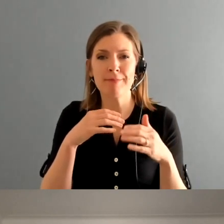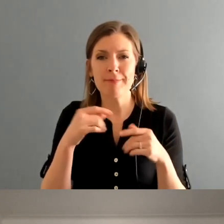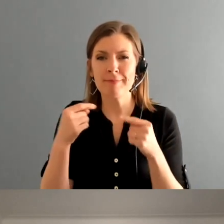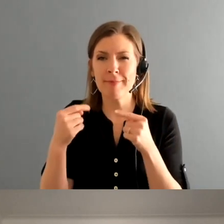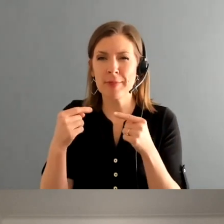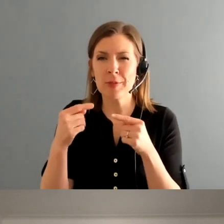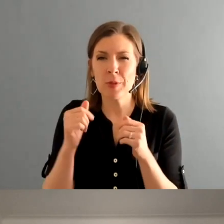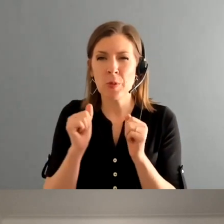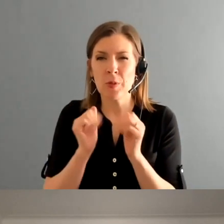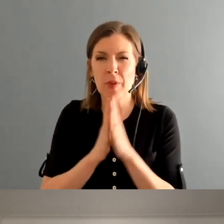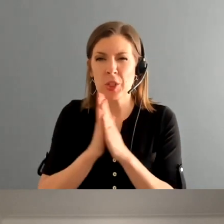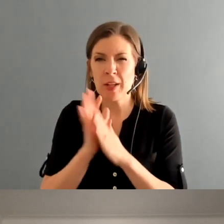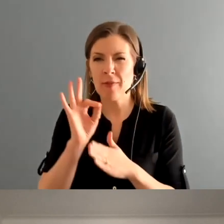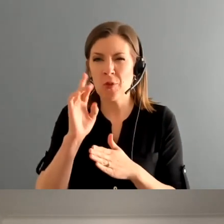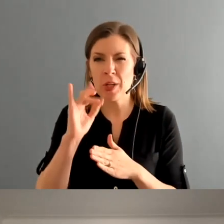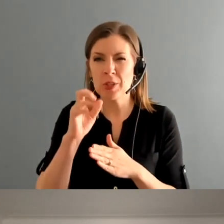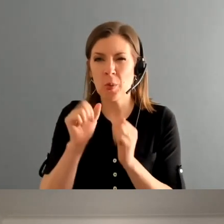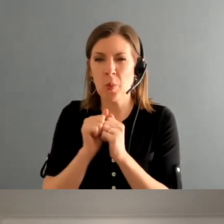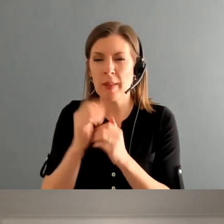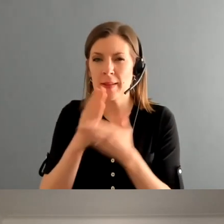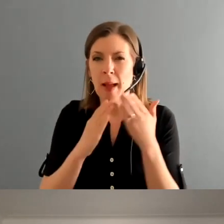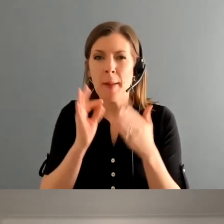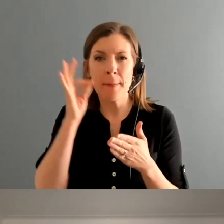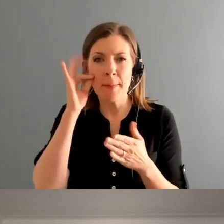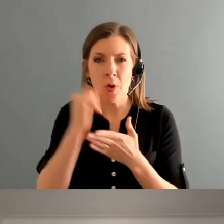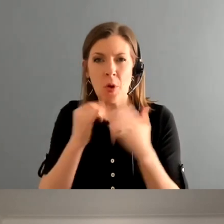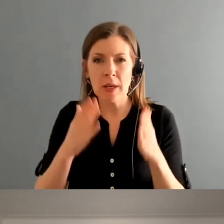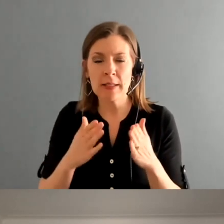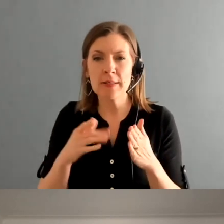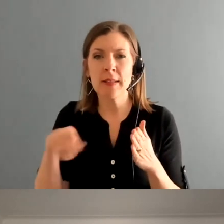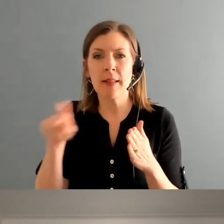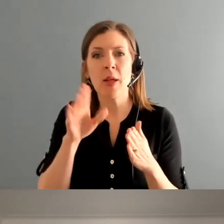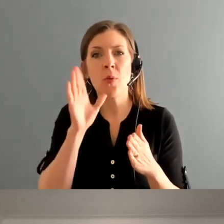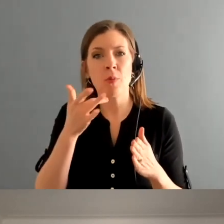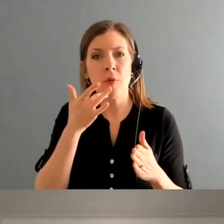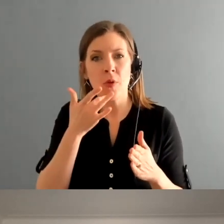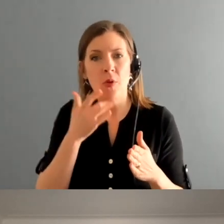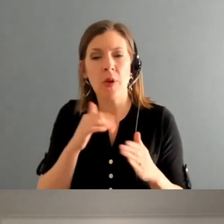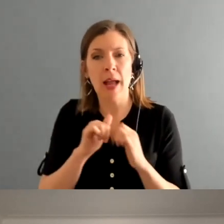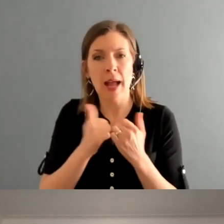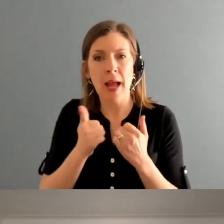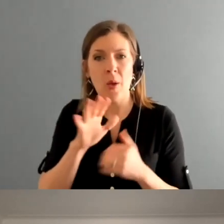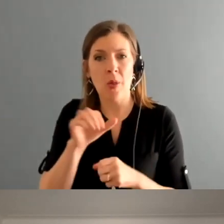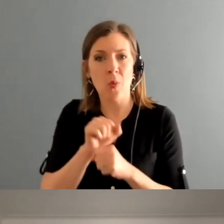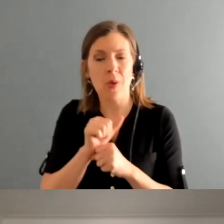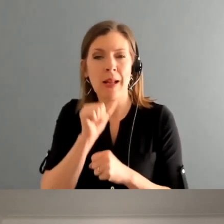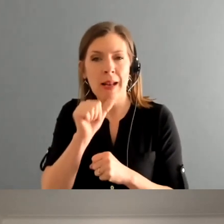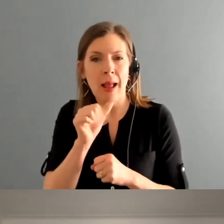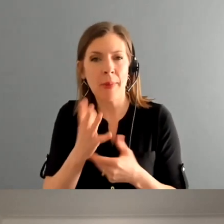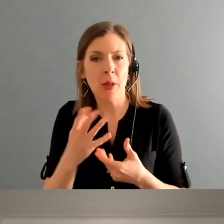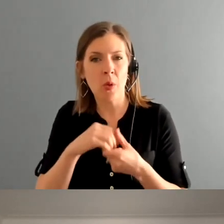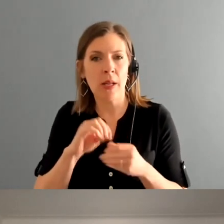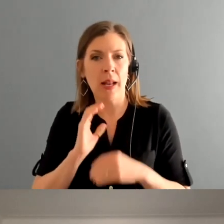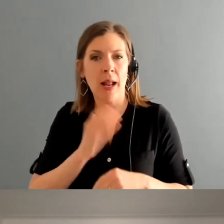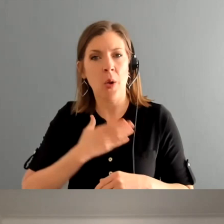contemporary Indigenous artists, who actually would prefer that Howe and their work not be included in our